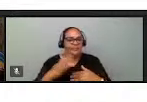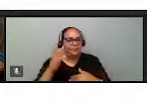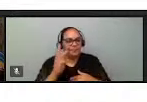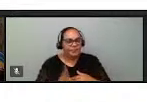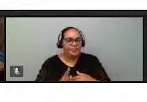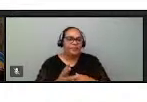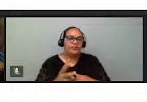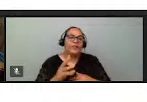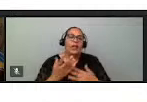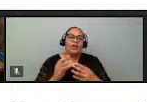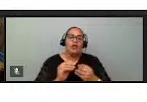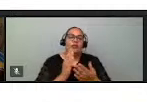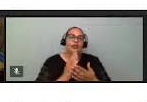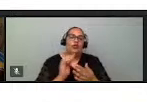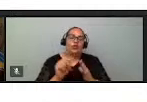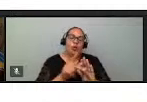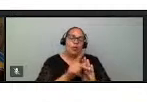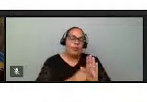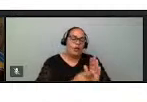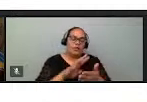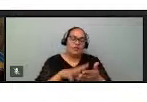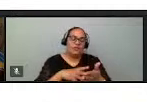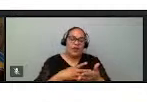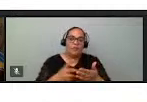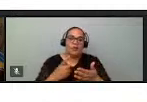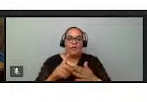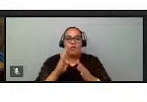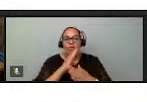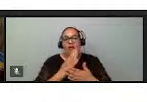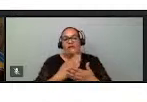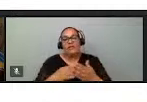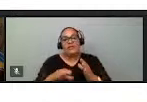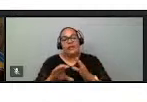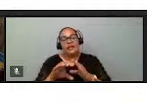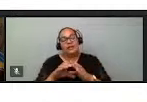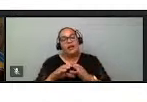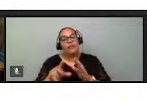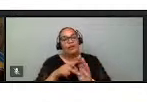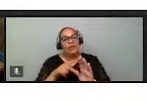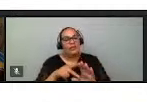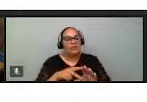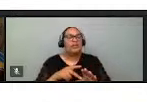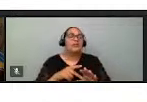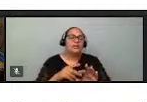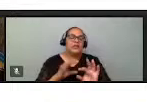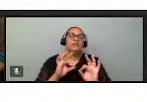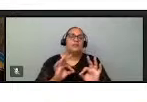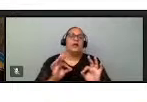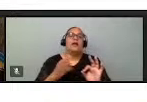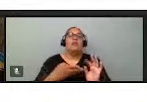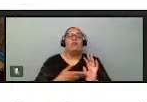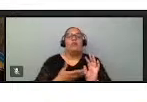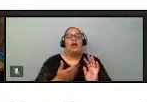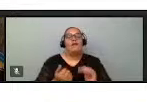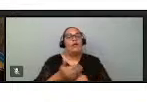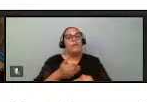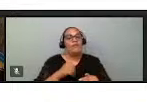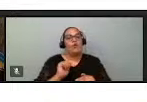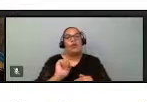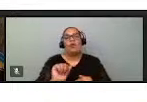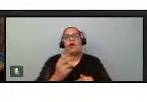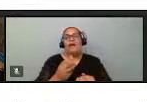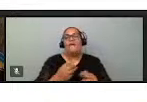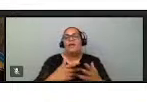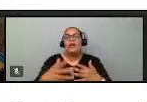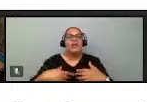on making sure the policy framework for private sector participation is sound and in place before there are any